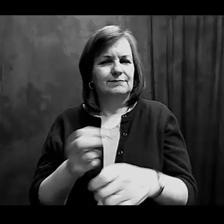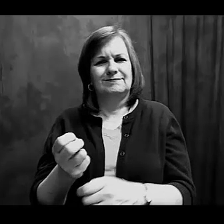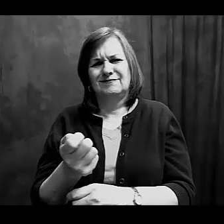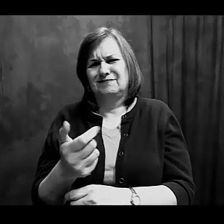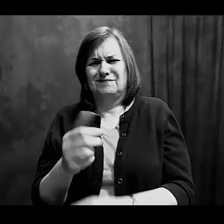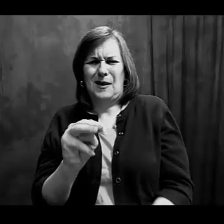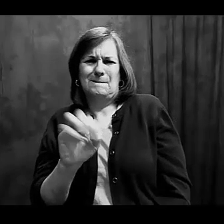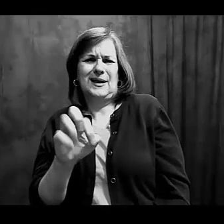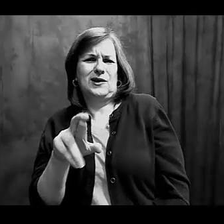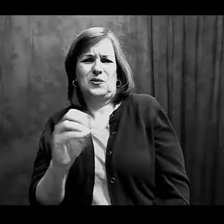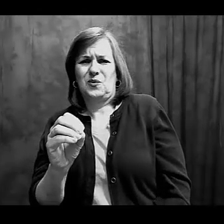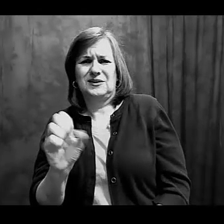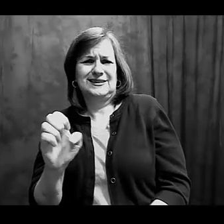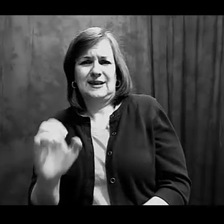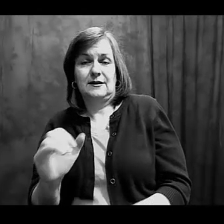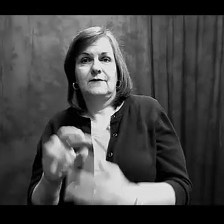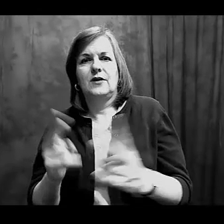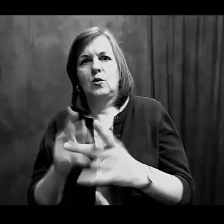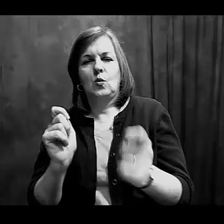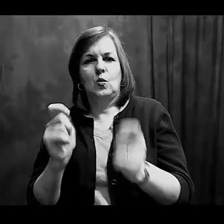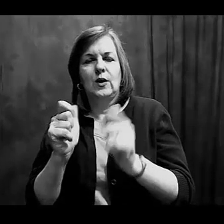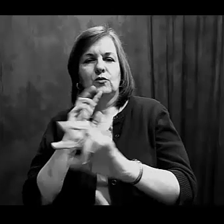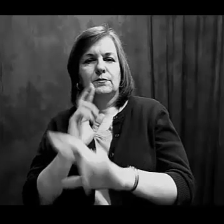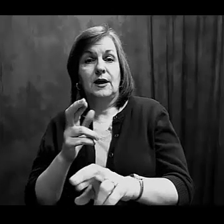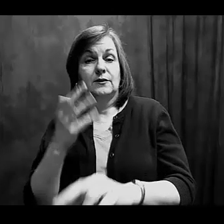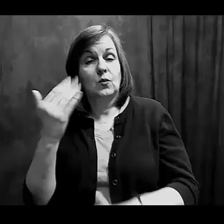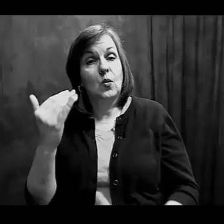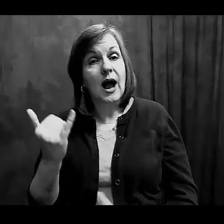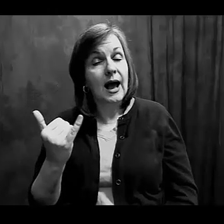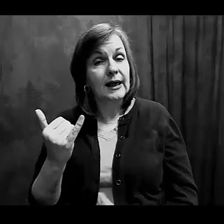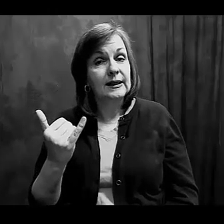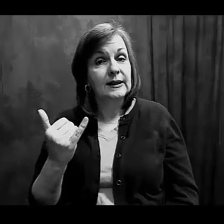Microseconds, right? This is a very quick response. And the reason it's a